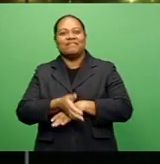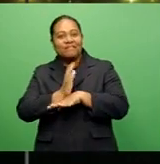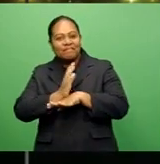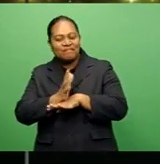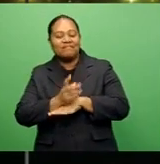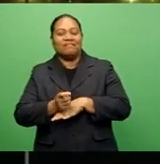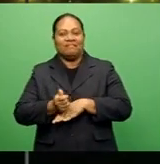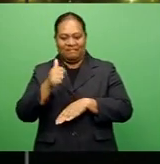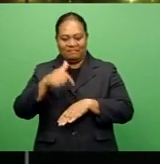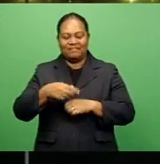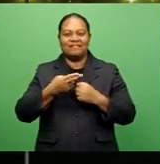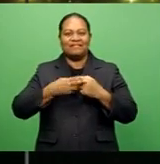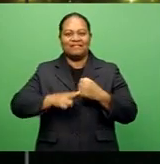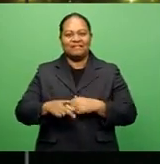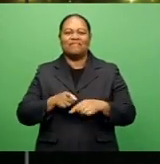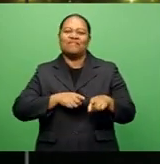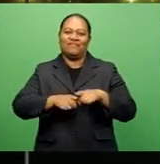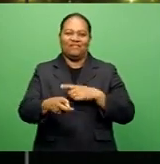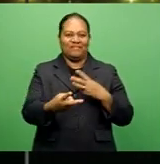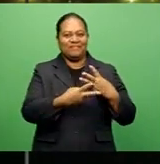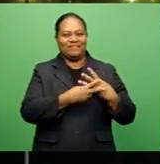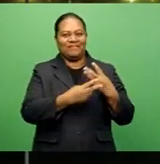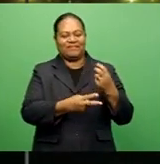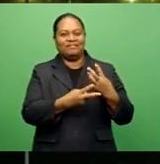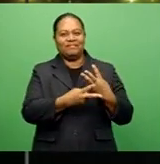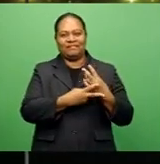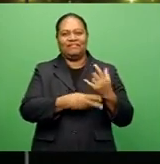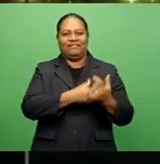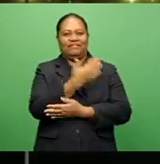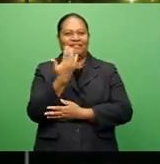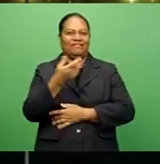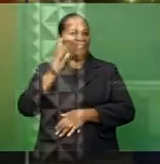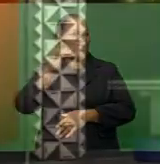this, especially for you for Valentine's Day. For now, Ademanda.